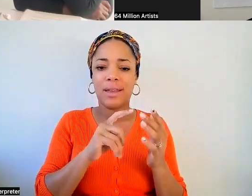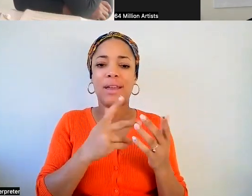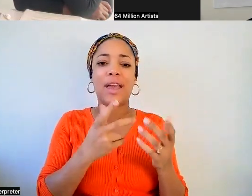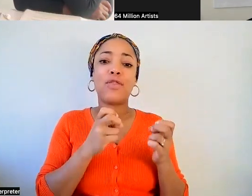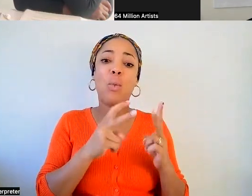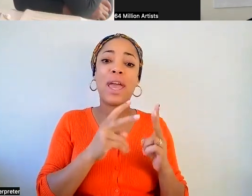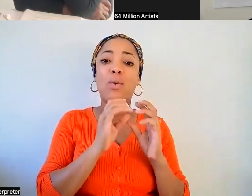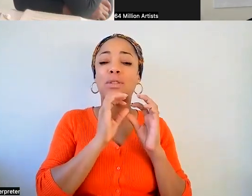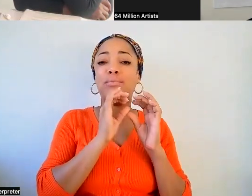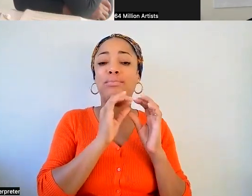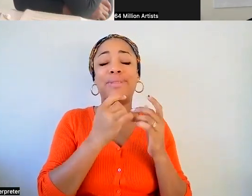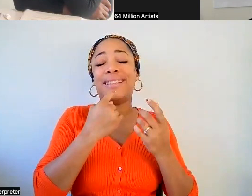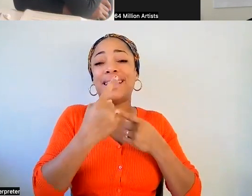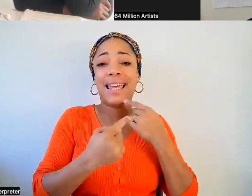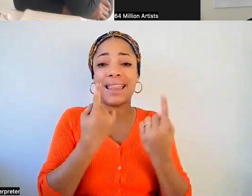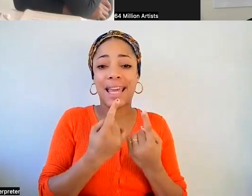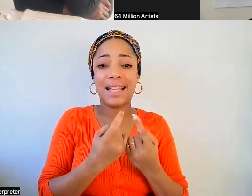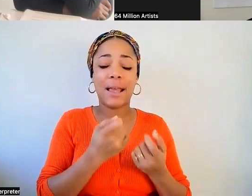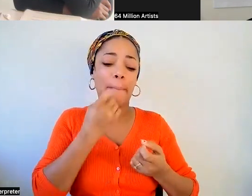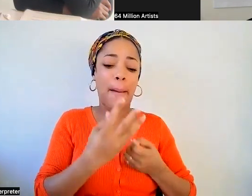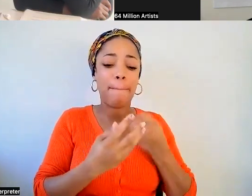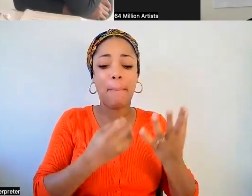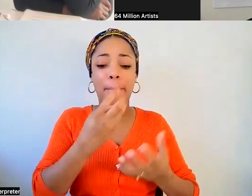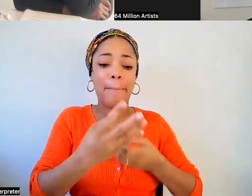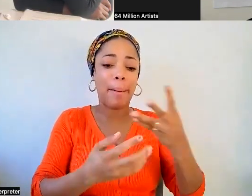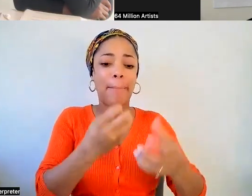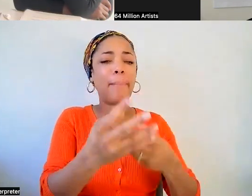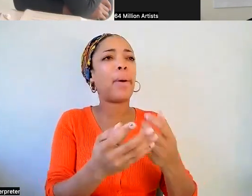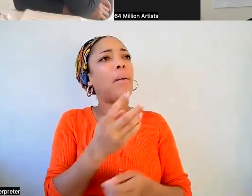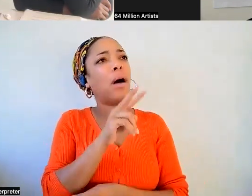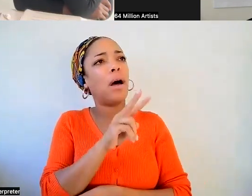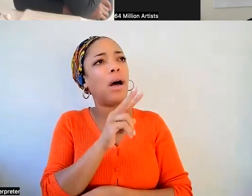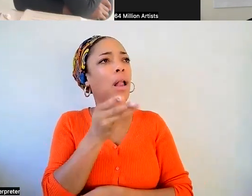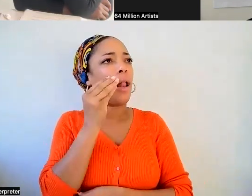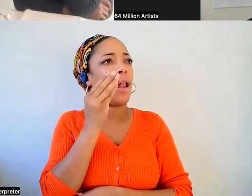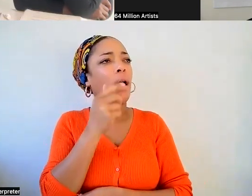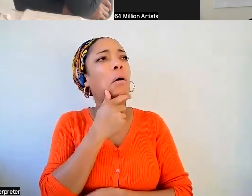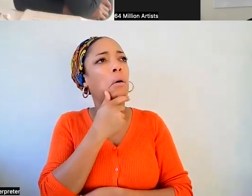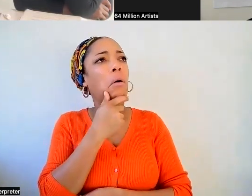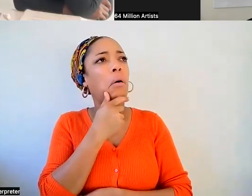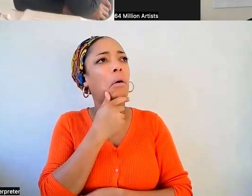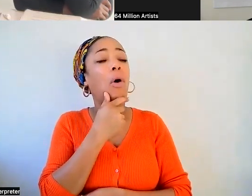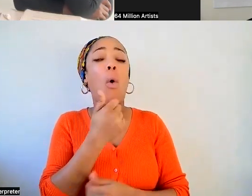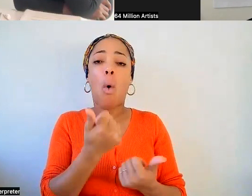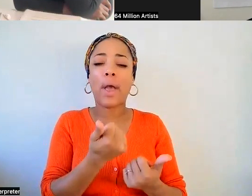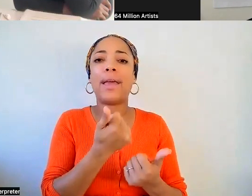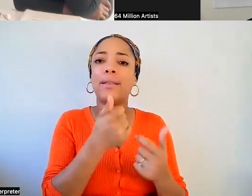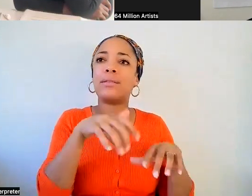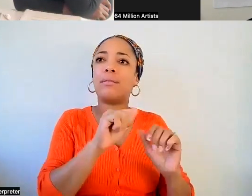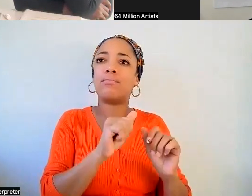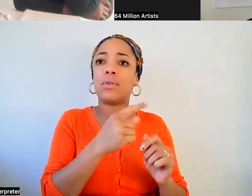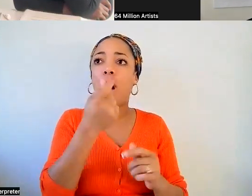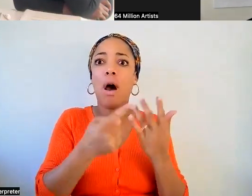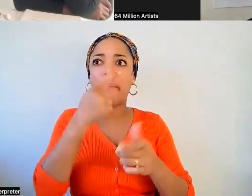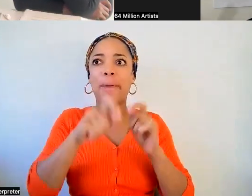behind the dustbin, I met a dog called Jim. He didn't know me and I didn't know him. Dave." Yeah. Sorry. No.